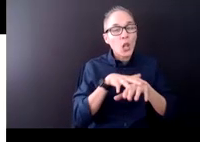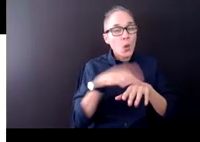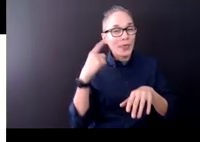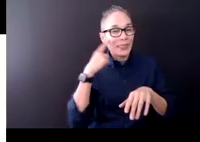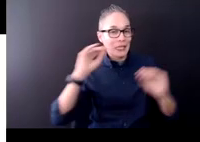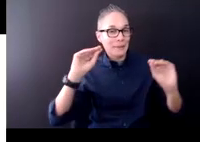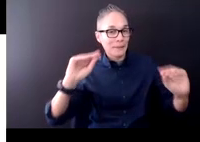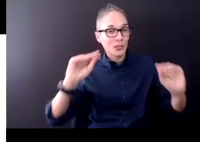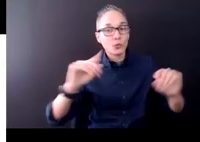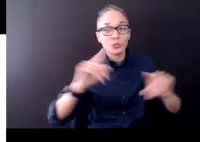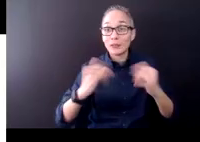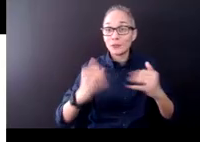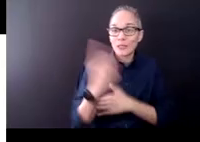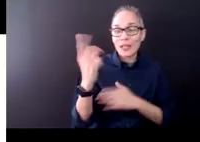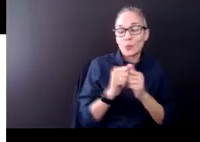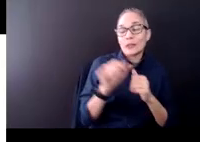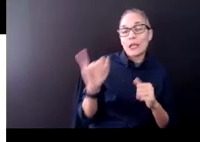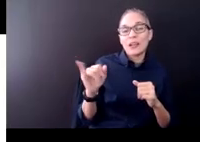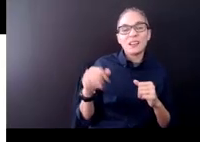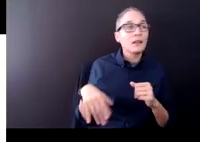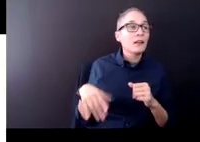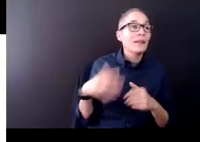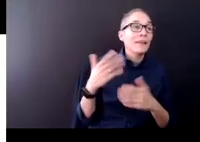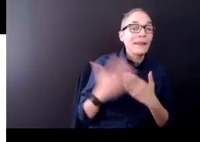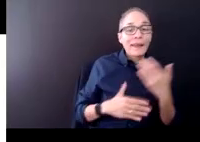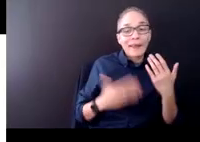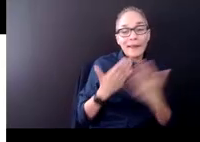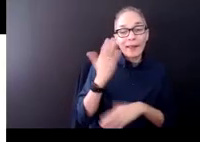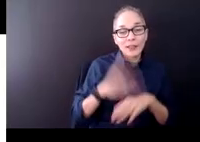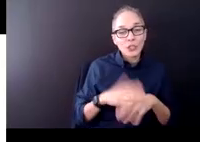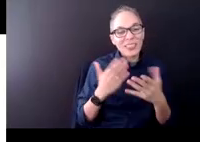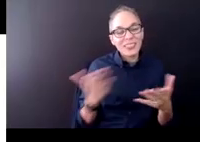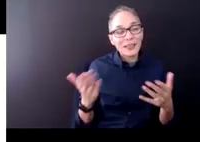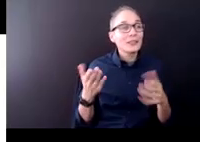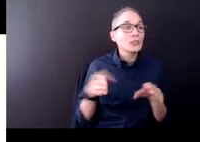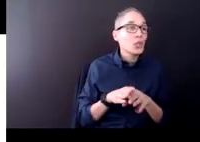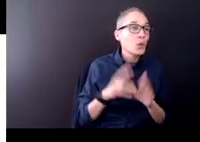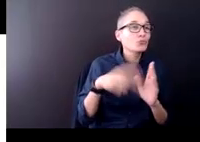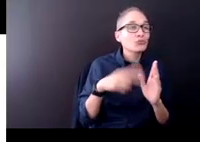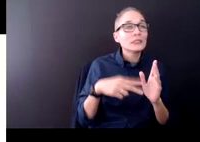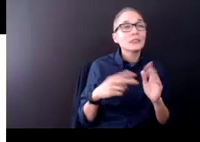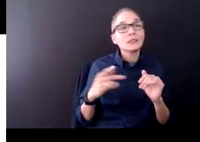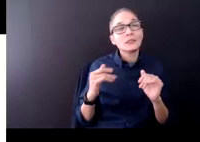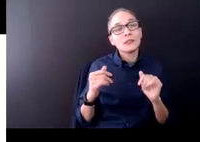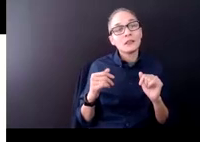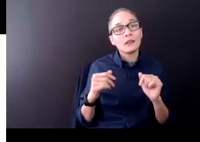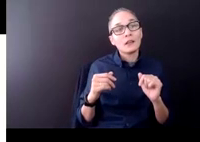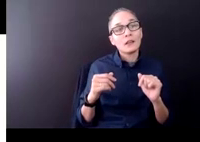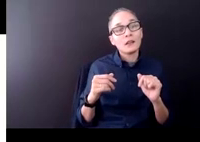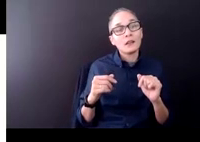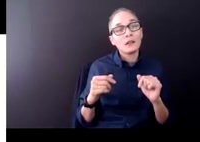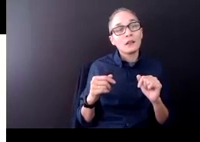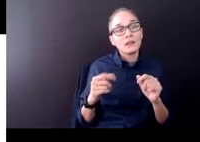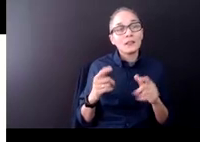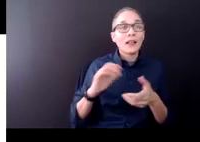effective, but especially in today's context with AI. Hands-on stuff, experimental tasks, close reading and an annotation,